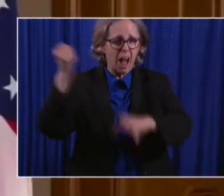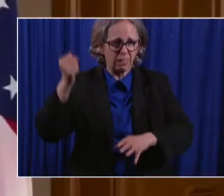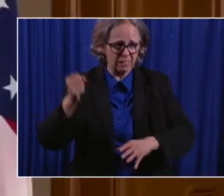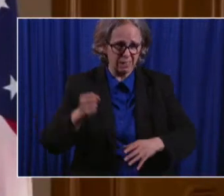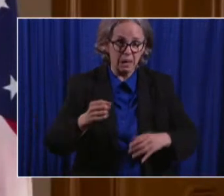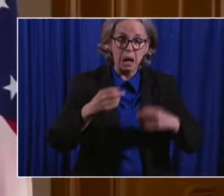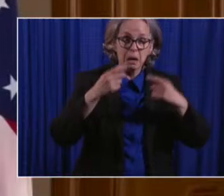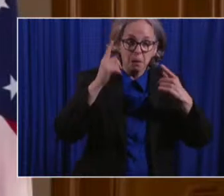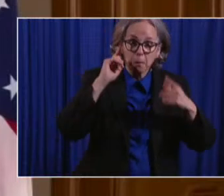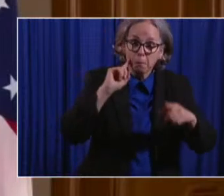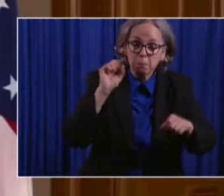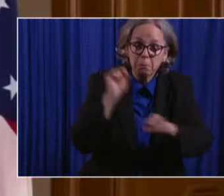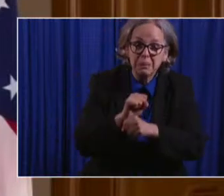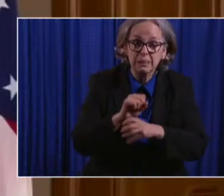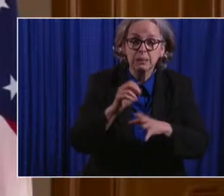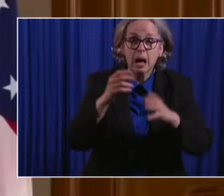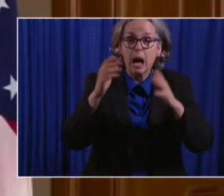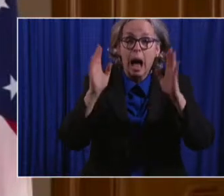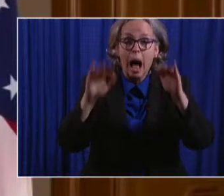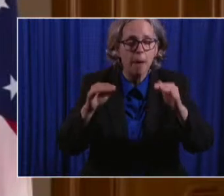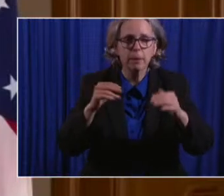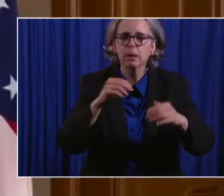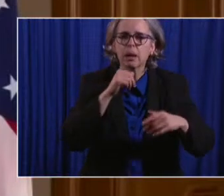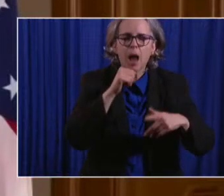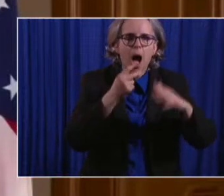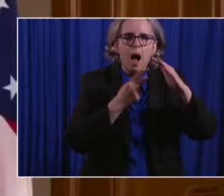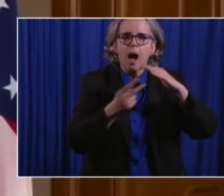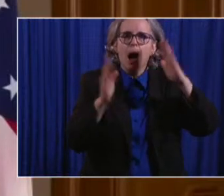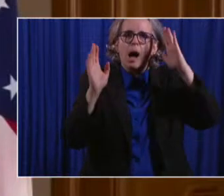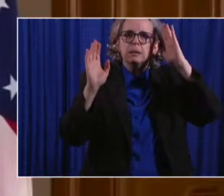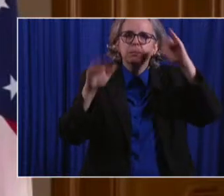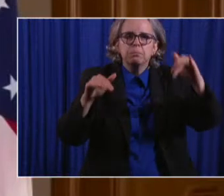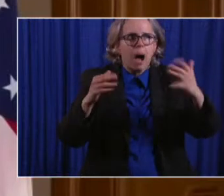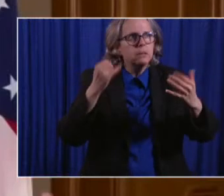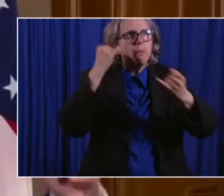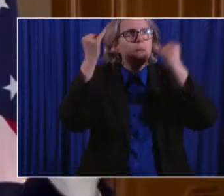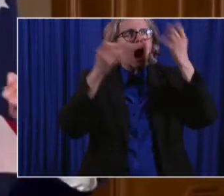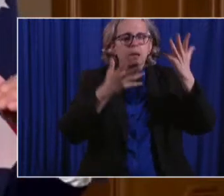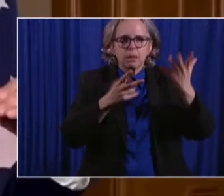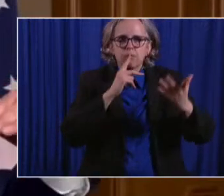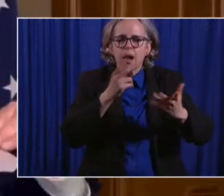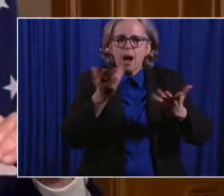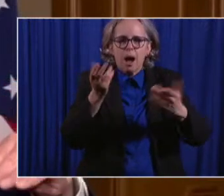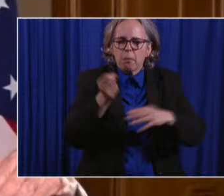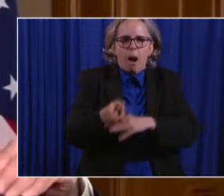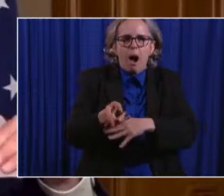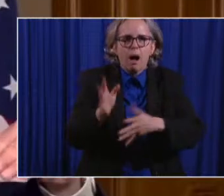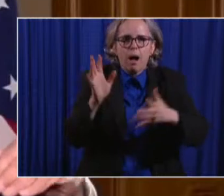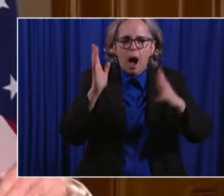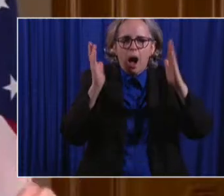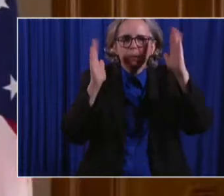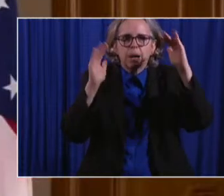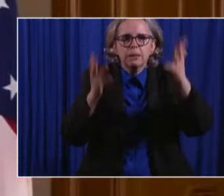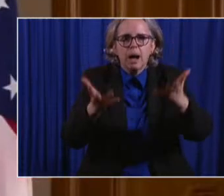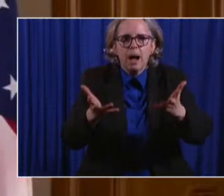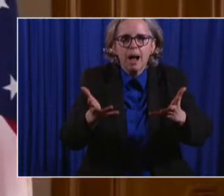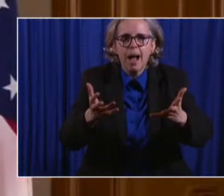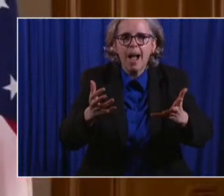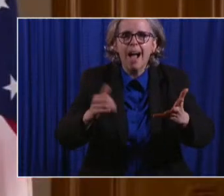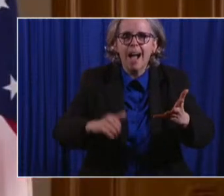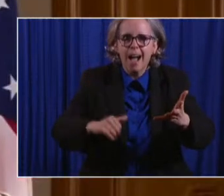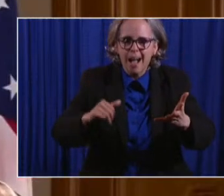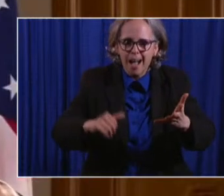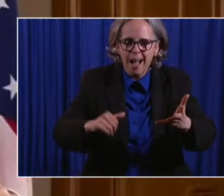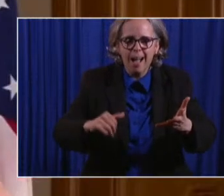been a marked change, a noticeable change. We really turned around from going down